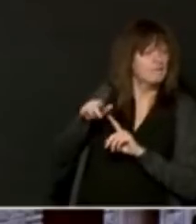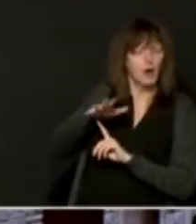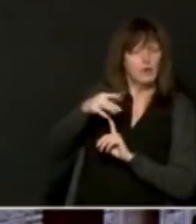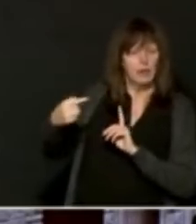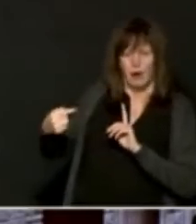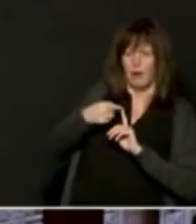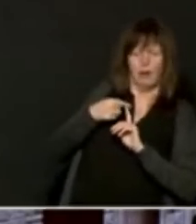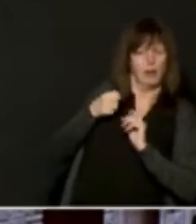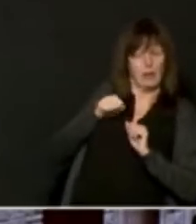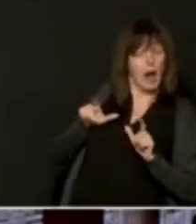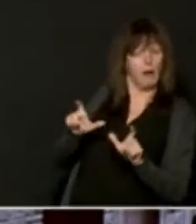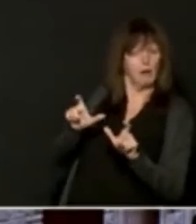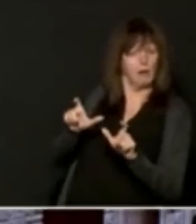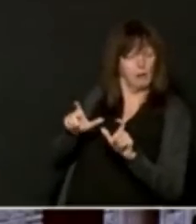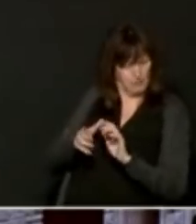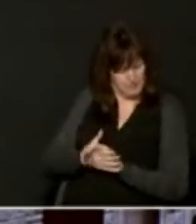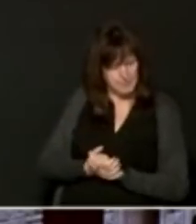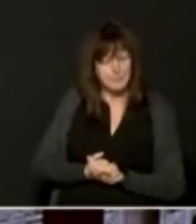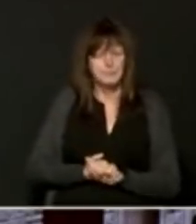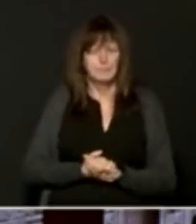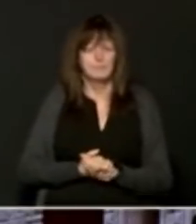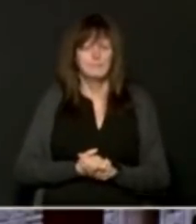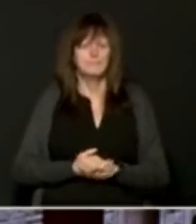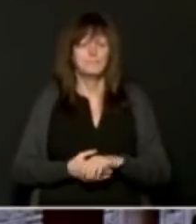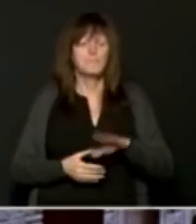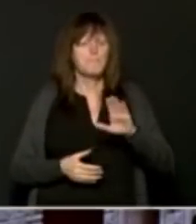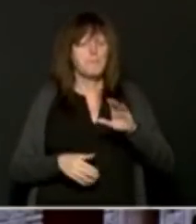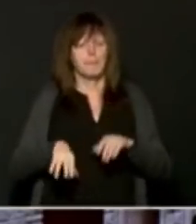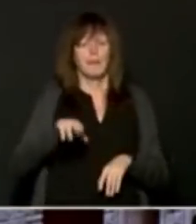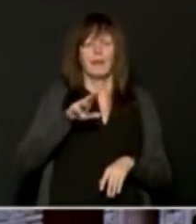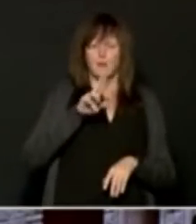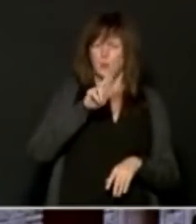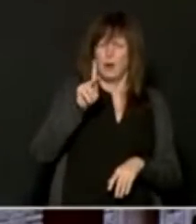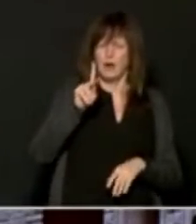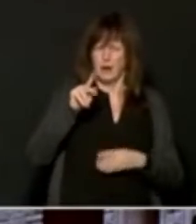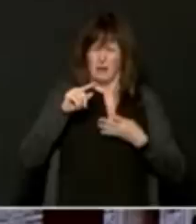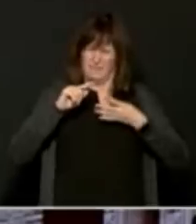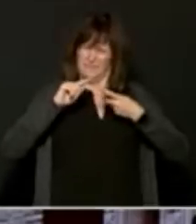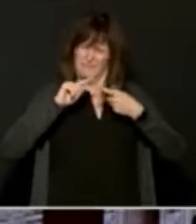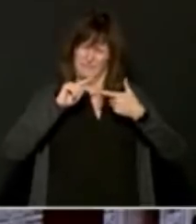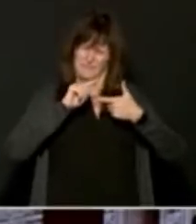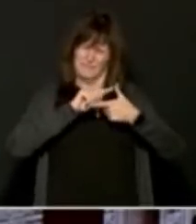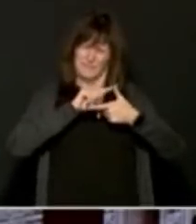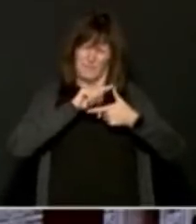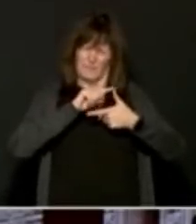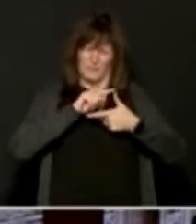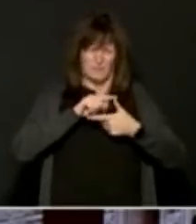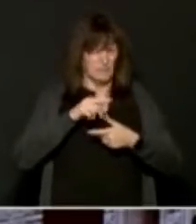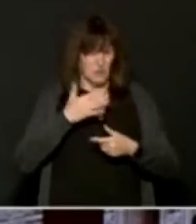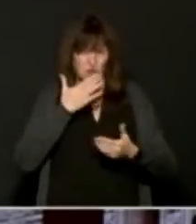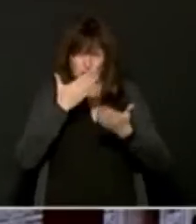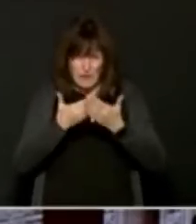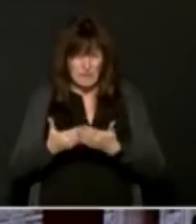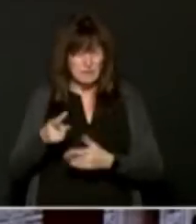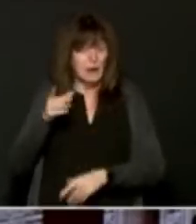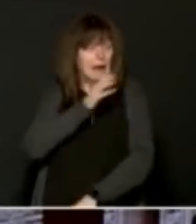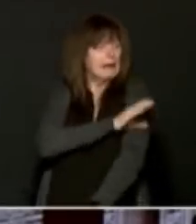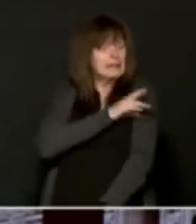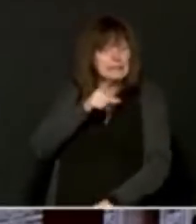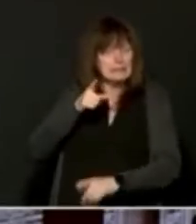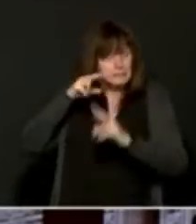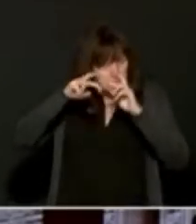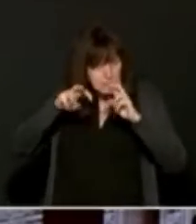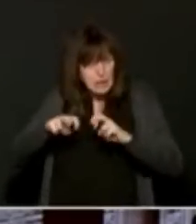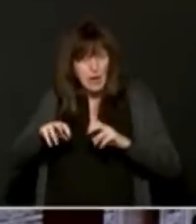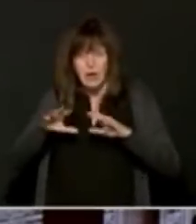the clinical information, but also the actual real-world evidence. There's good evidence in other